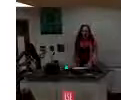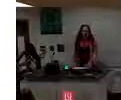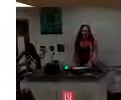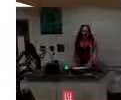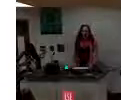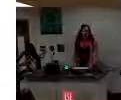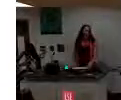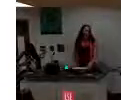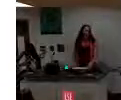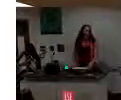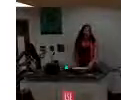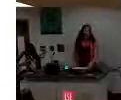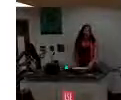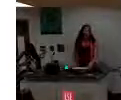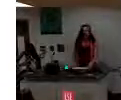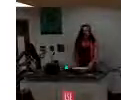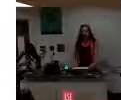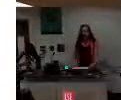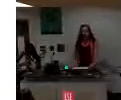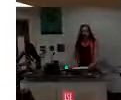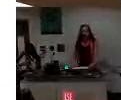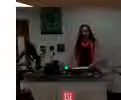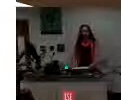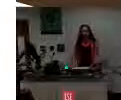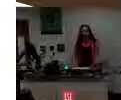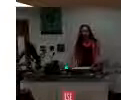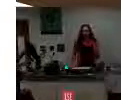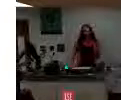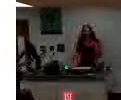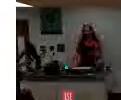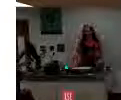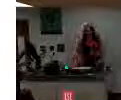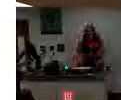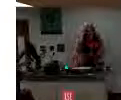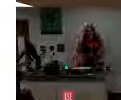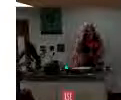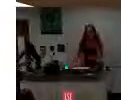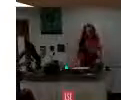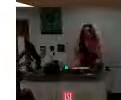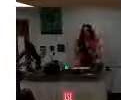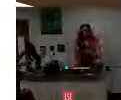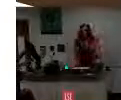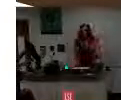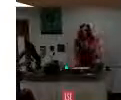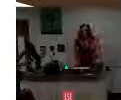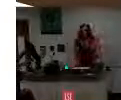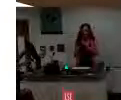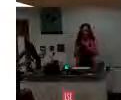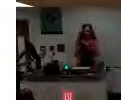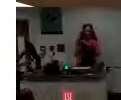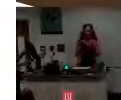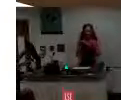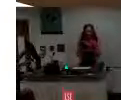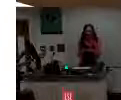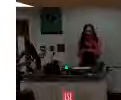that they had happened because of the digital technology. But in fact, what we see is that those people who are able to